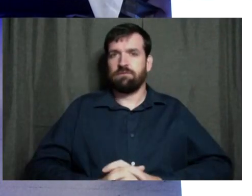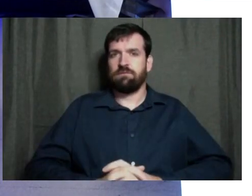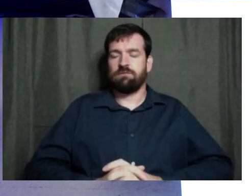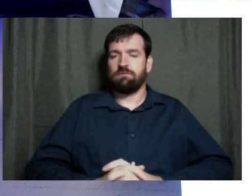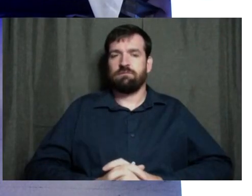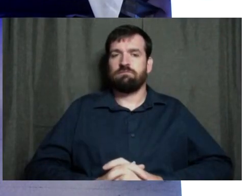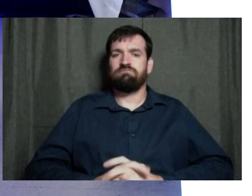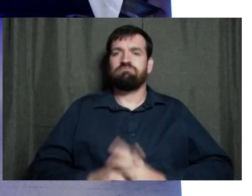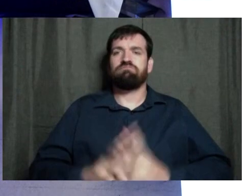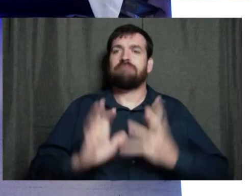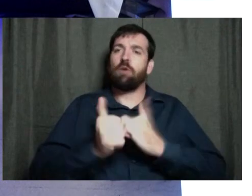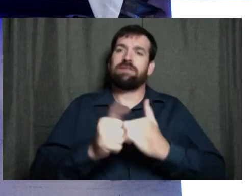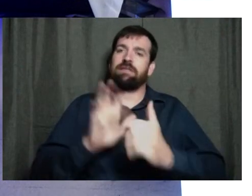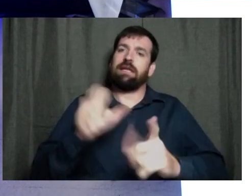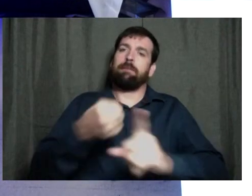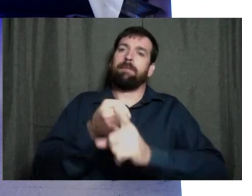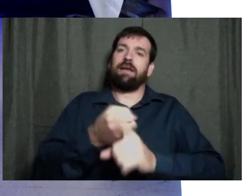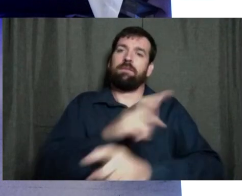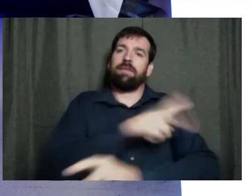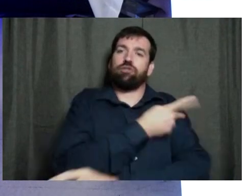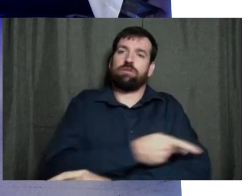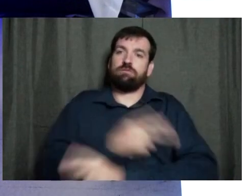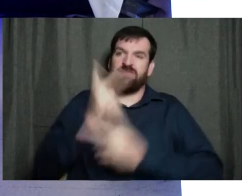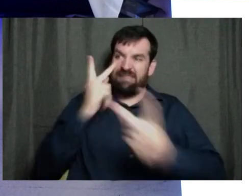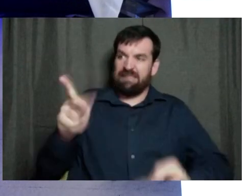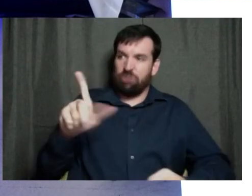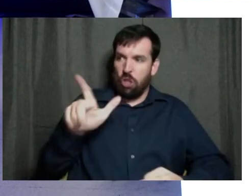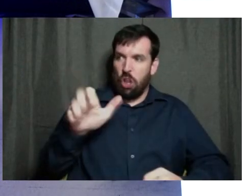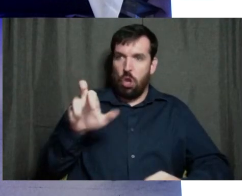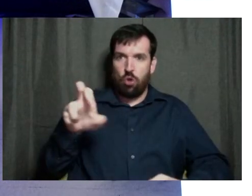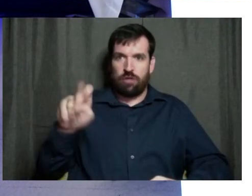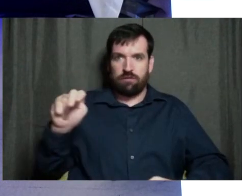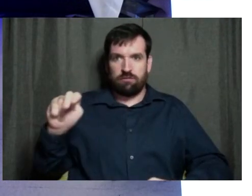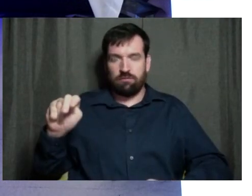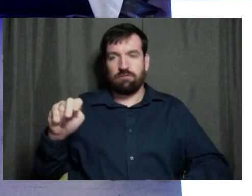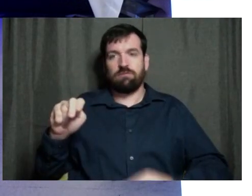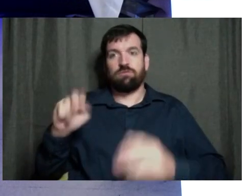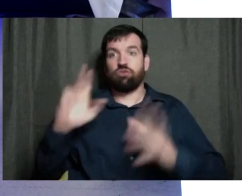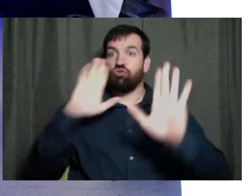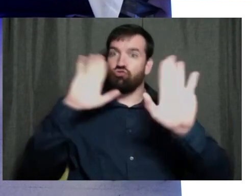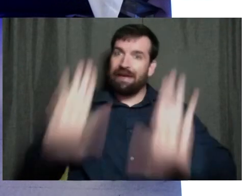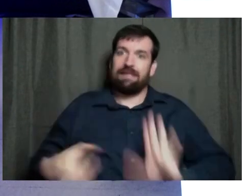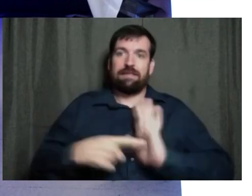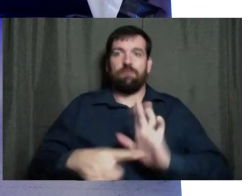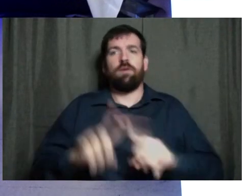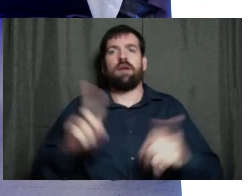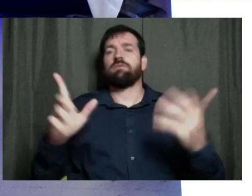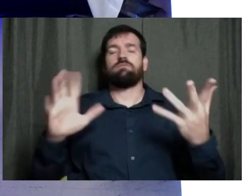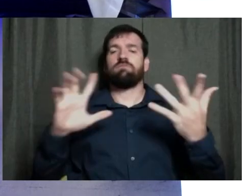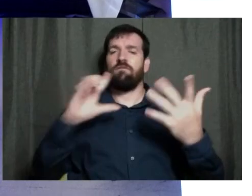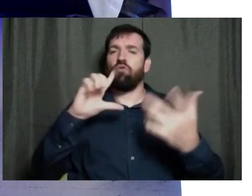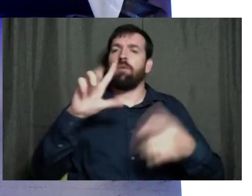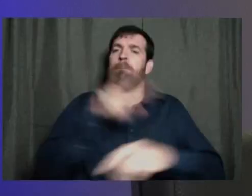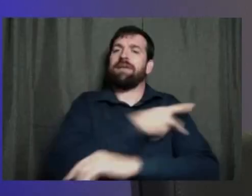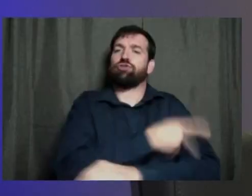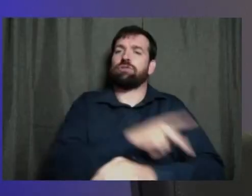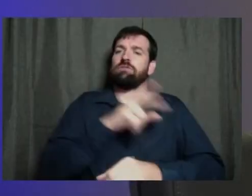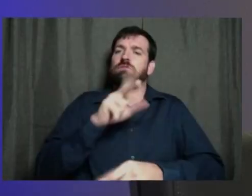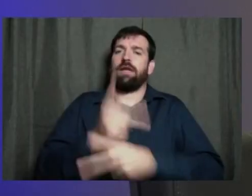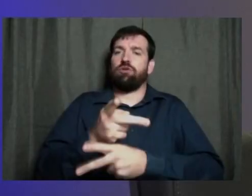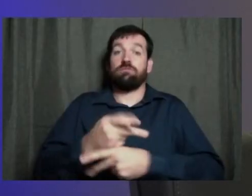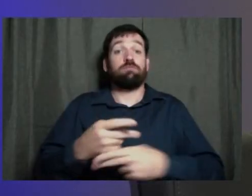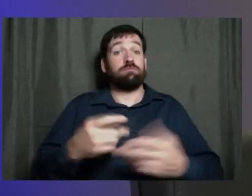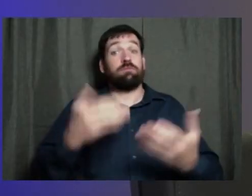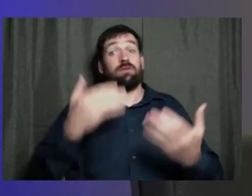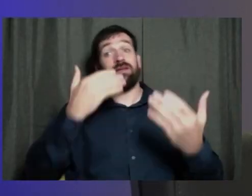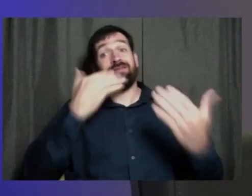impact patients? We see Lauren was such a great example of that, but tell us more about what that means to patient care. And I want to thank Lauren for being